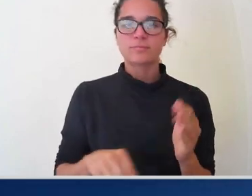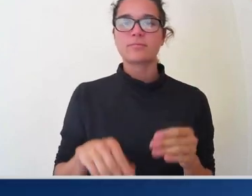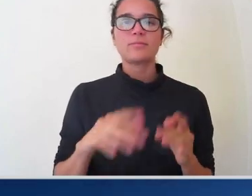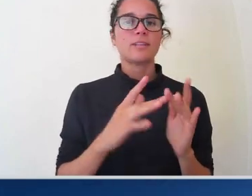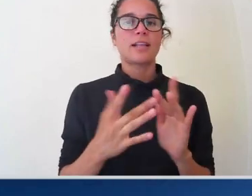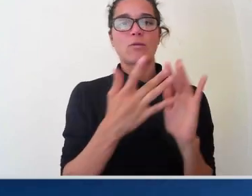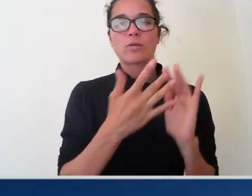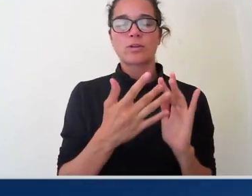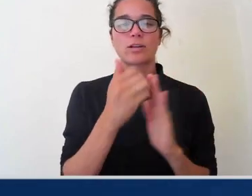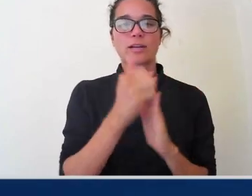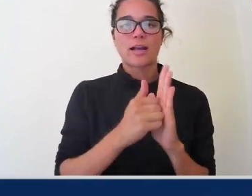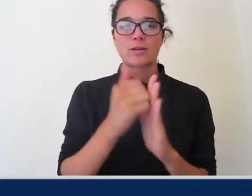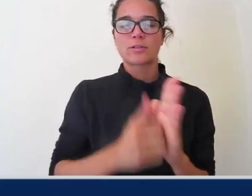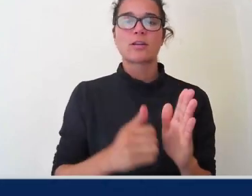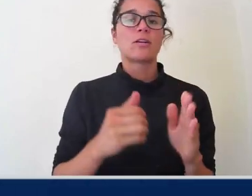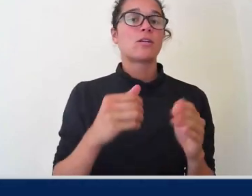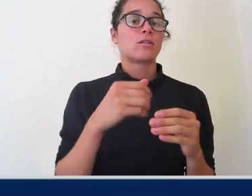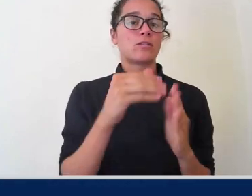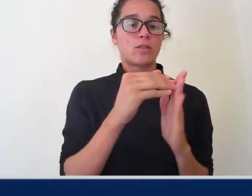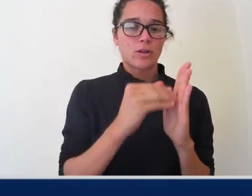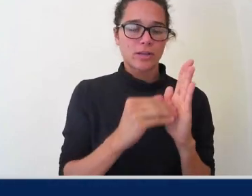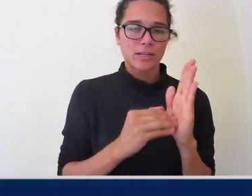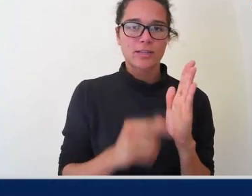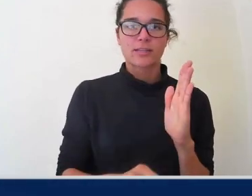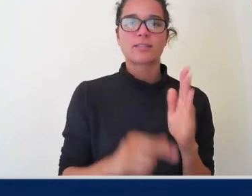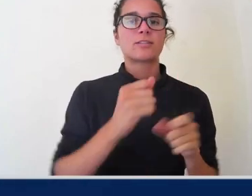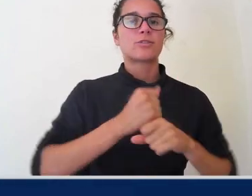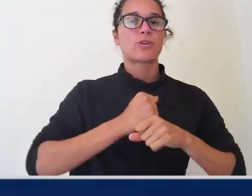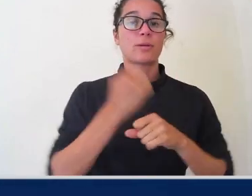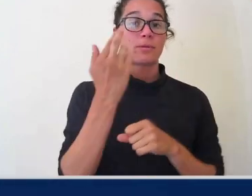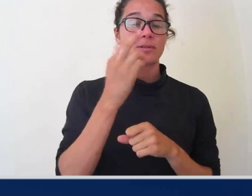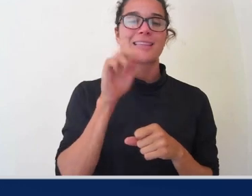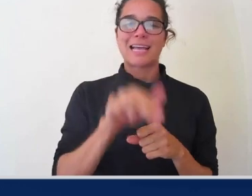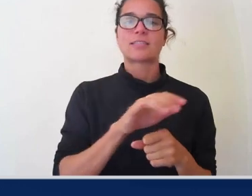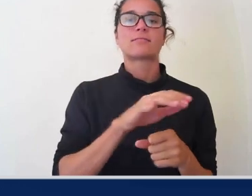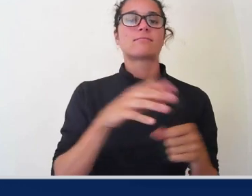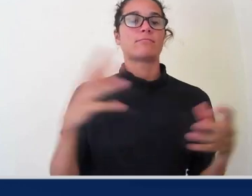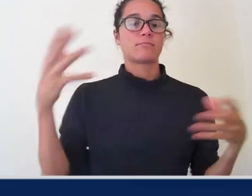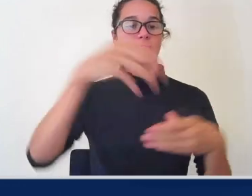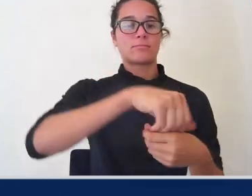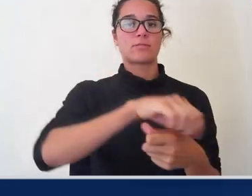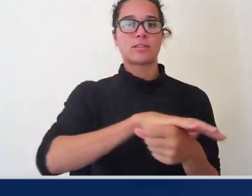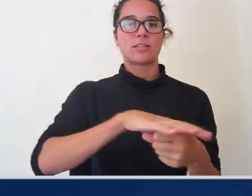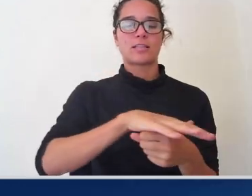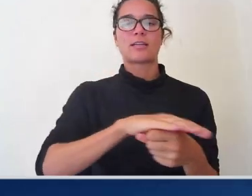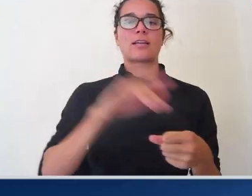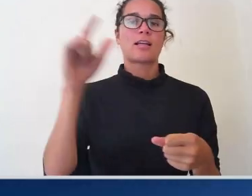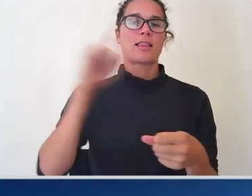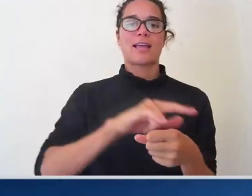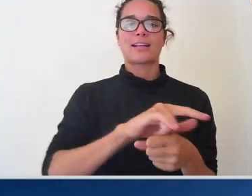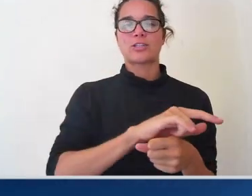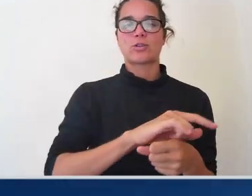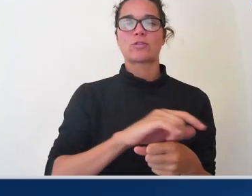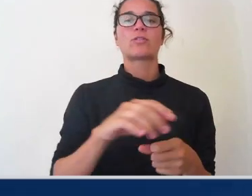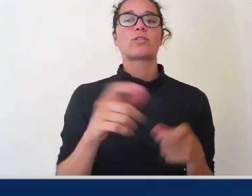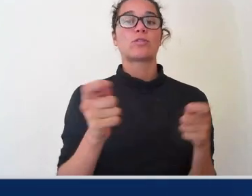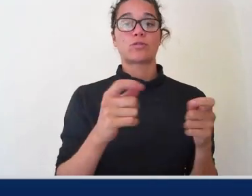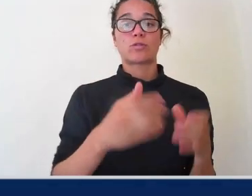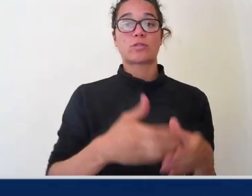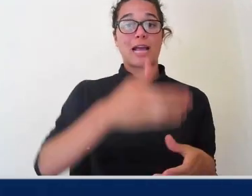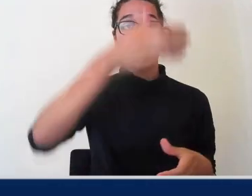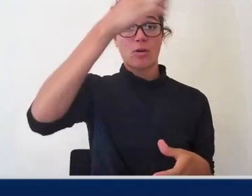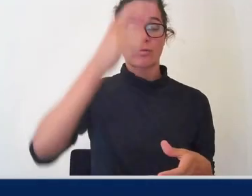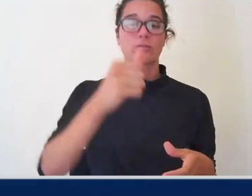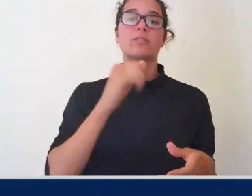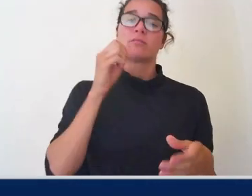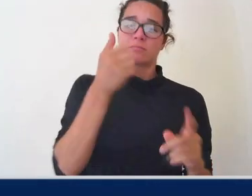even logging and security purposes, that is a landing zone. So control tower in itself is a landing zone, but a landing zone is not always a